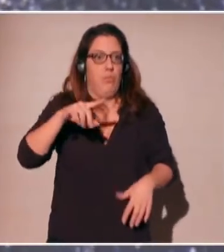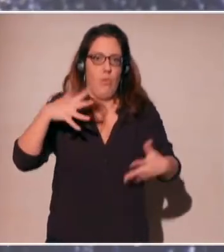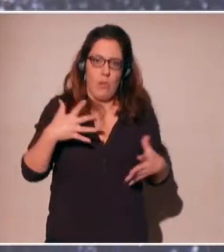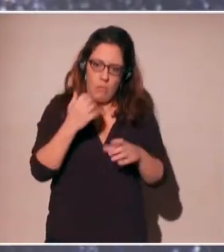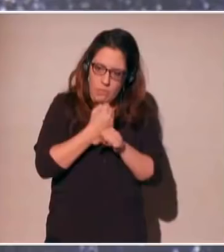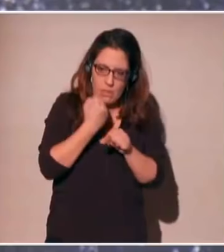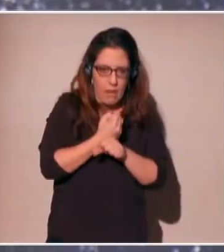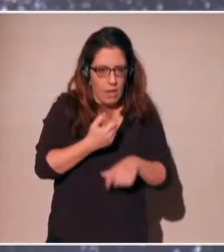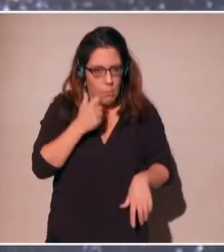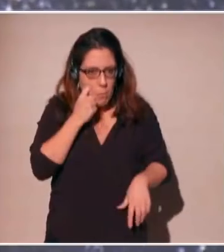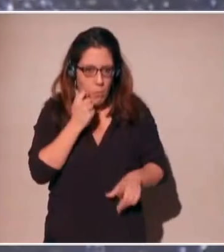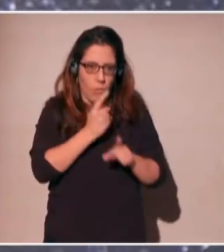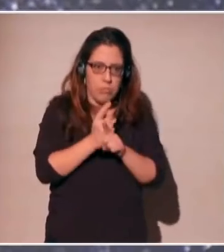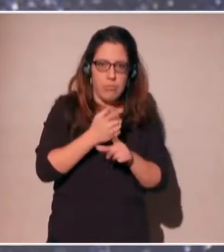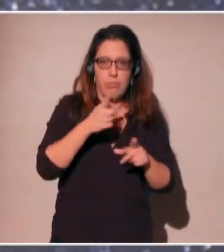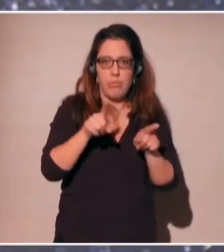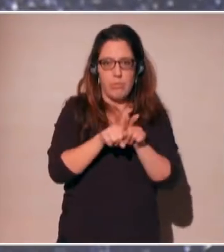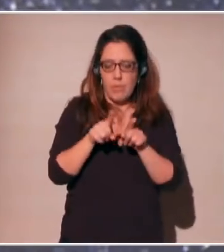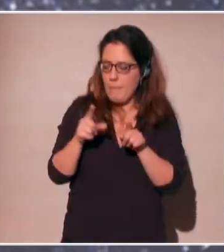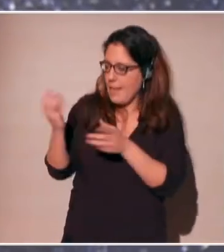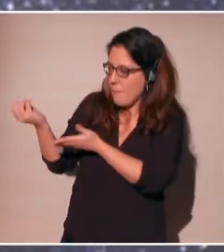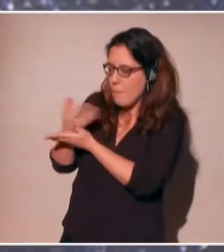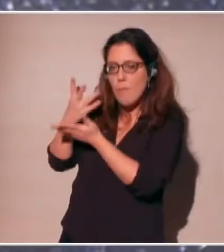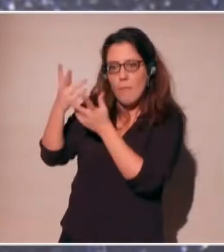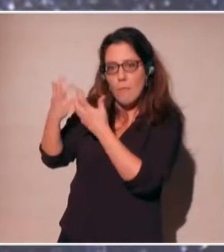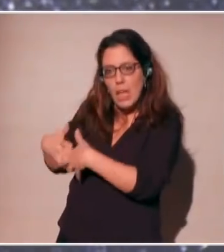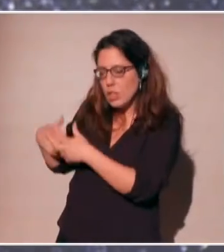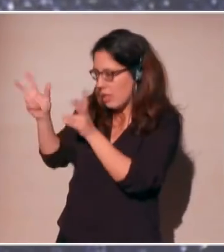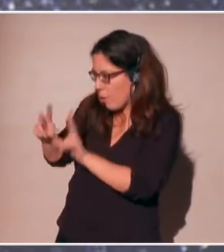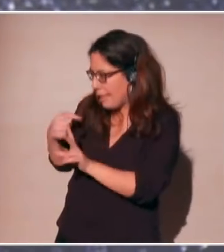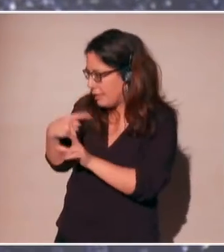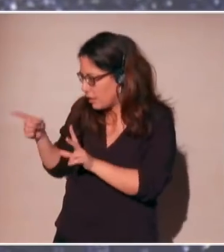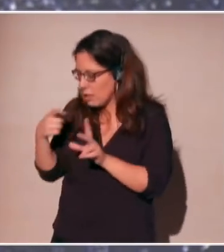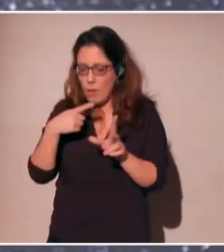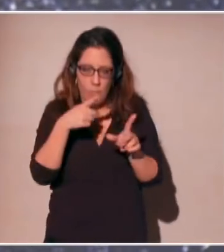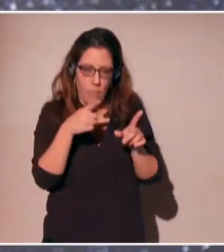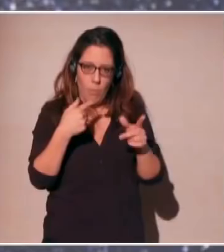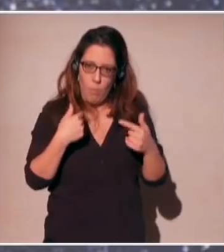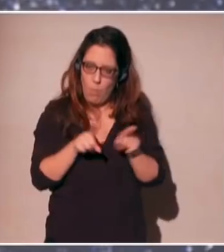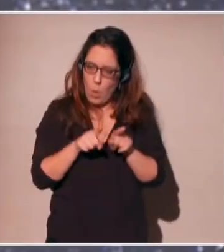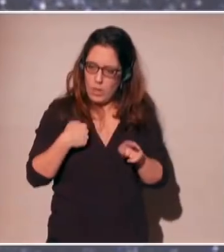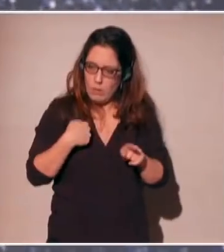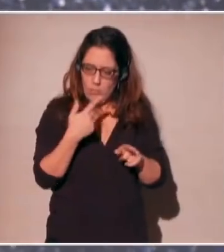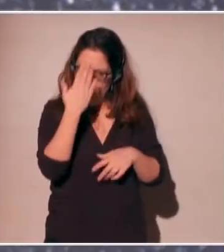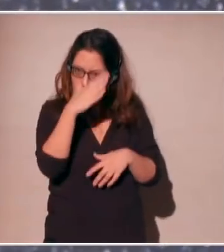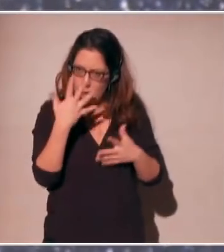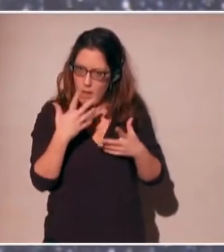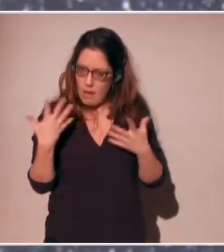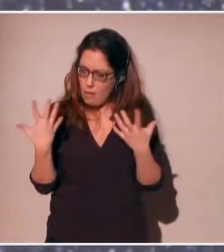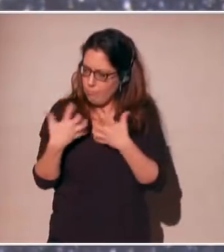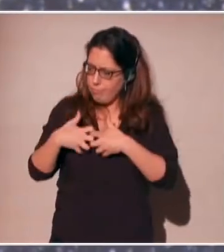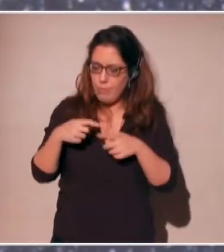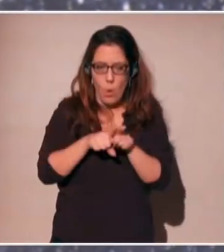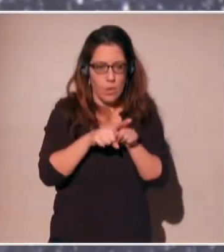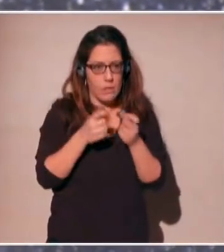and most importantly, the one thing that is most important in what we do is really empathy and human